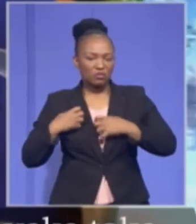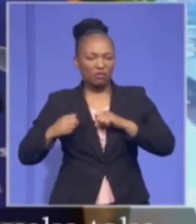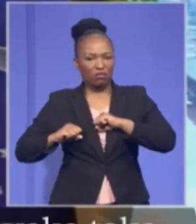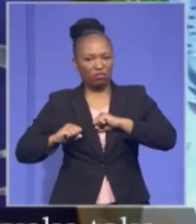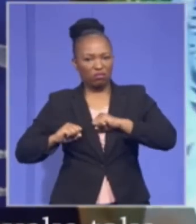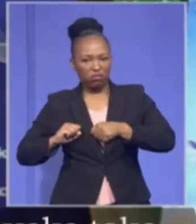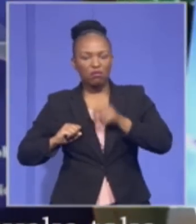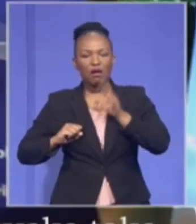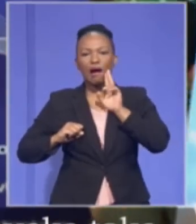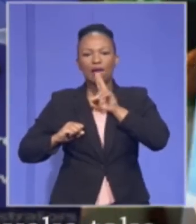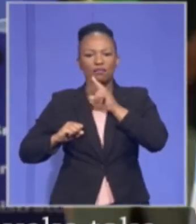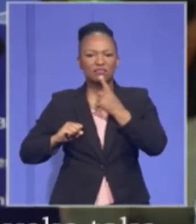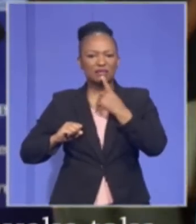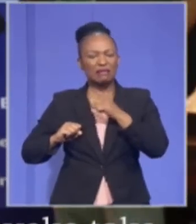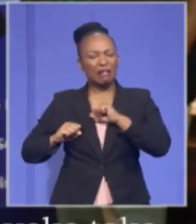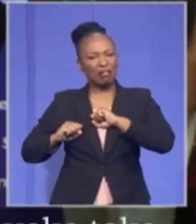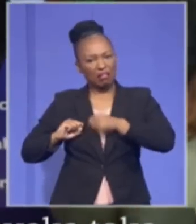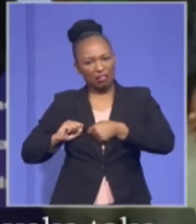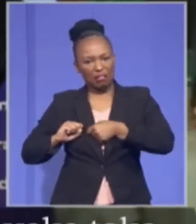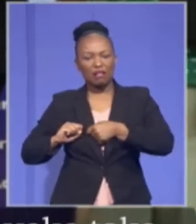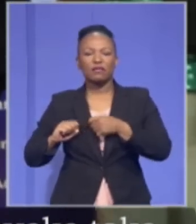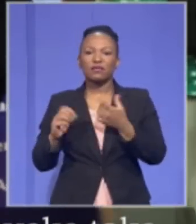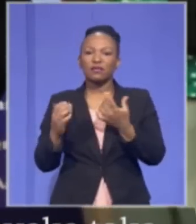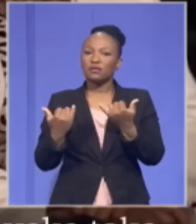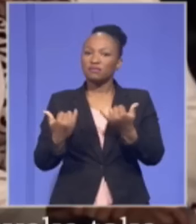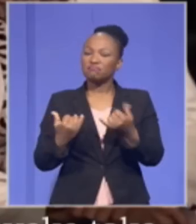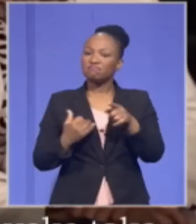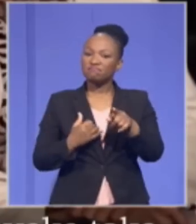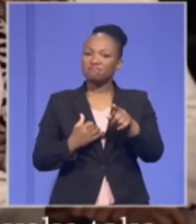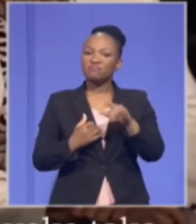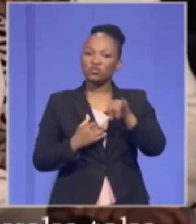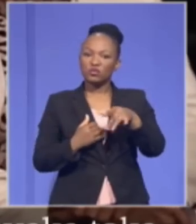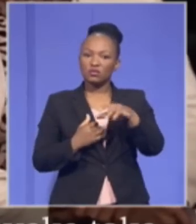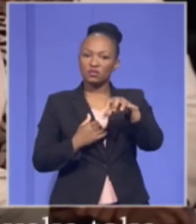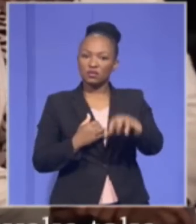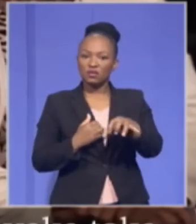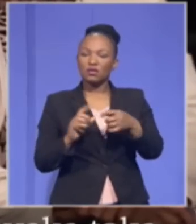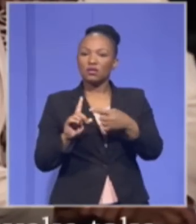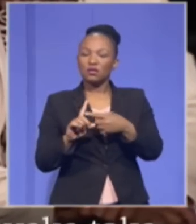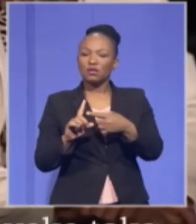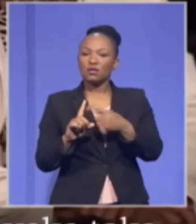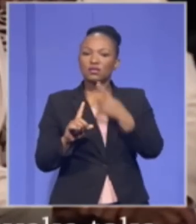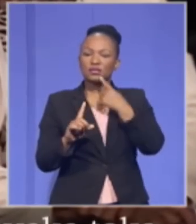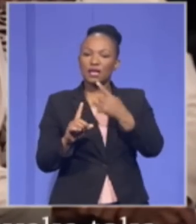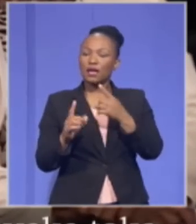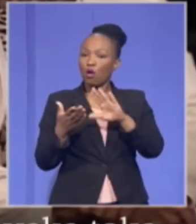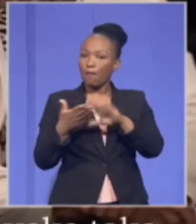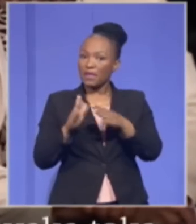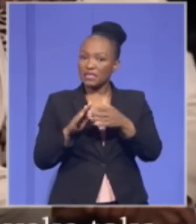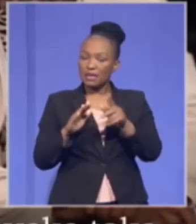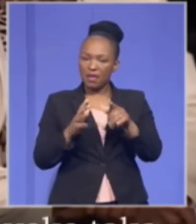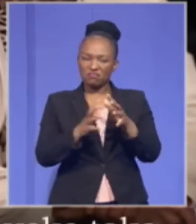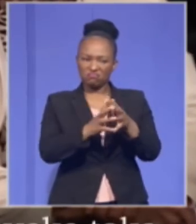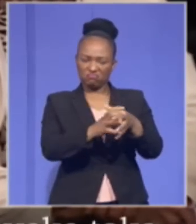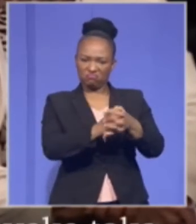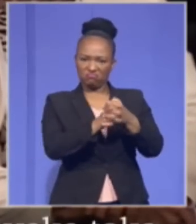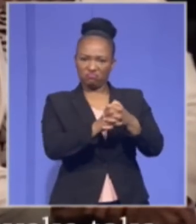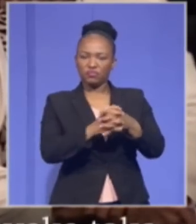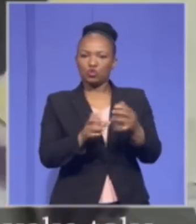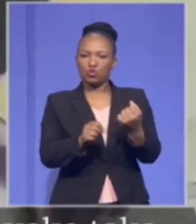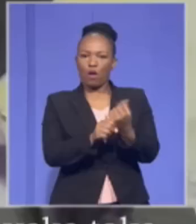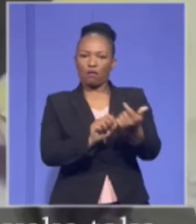bohloko kudu ka masetlapelo ao. Meara mogolo wa Johannesburg Tata Morero gore badudi ba swanetše ke go ipopa ngatana e tee le mmušo